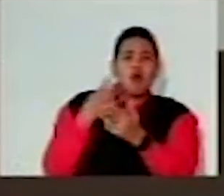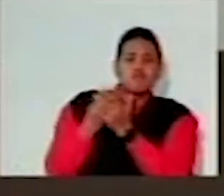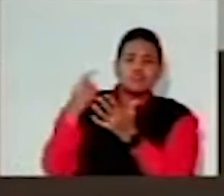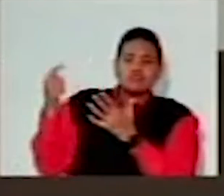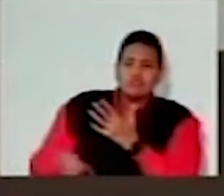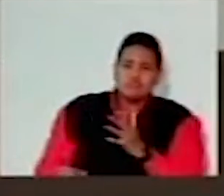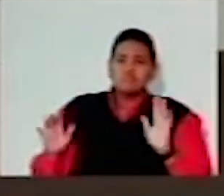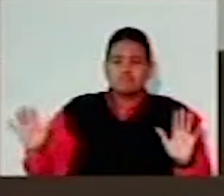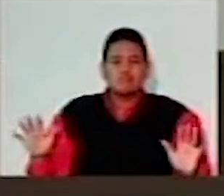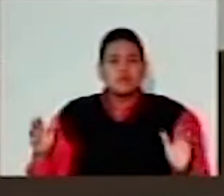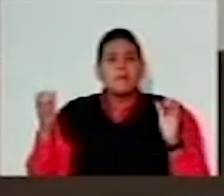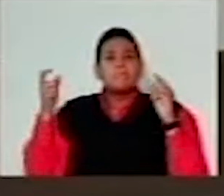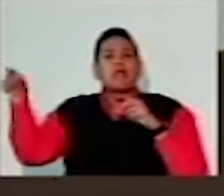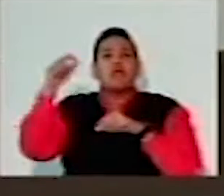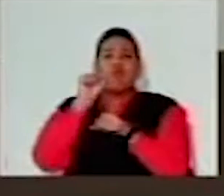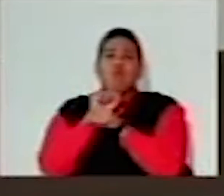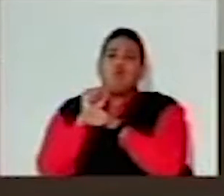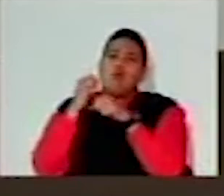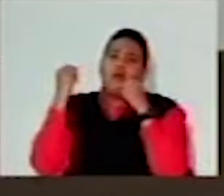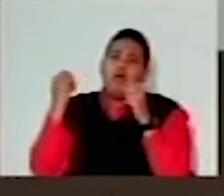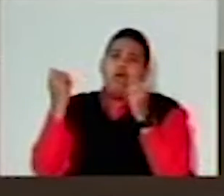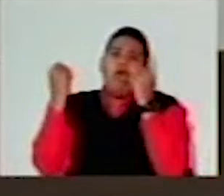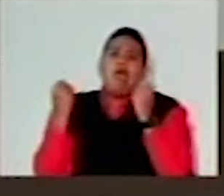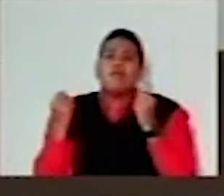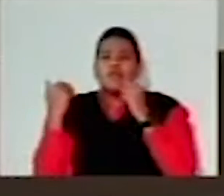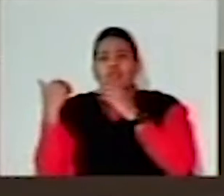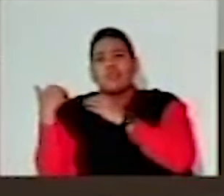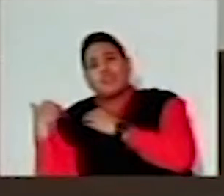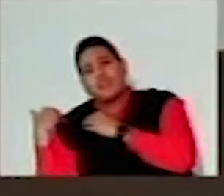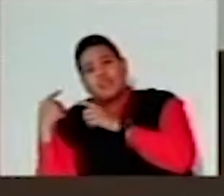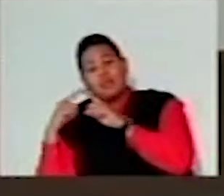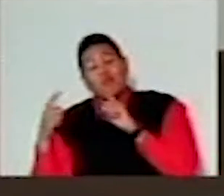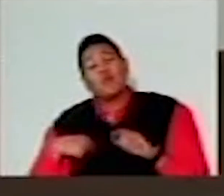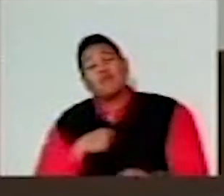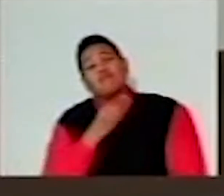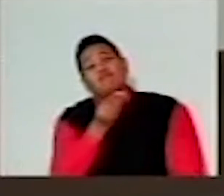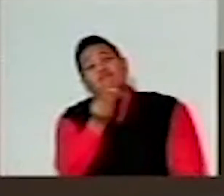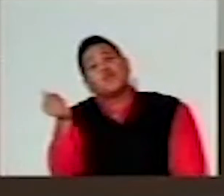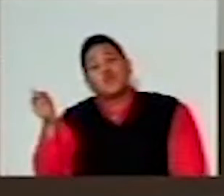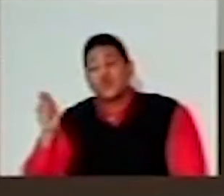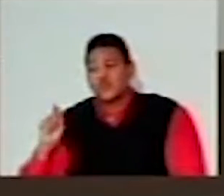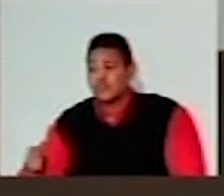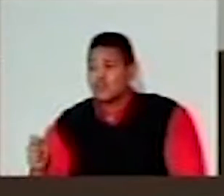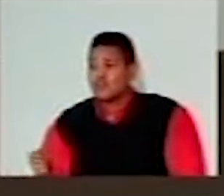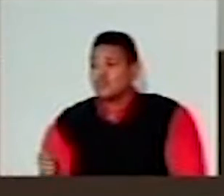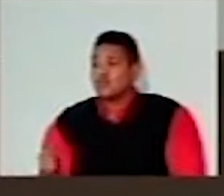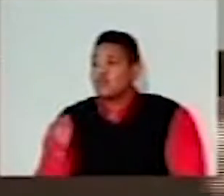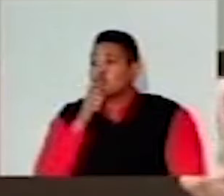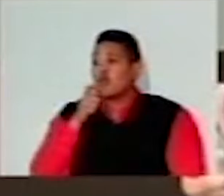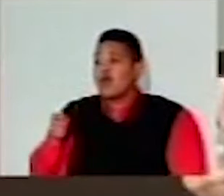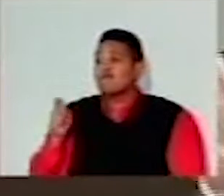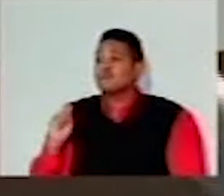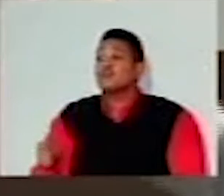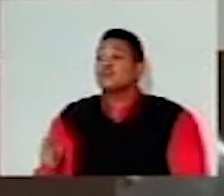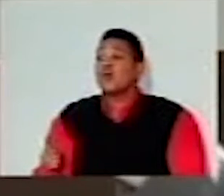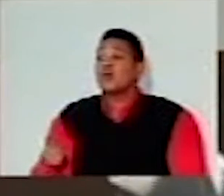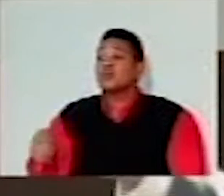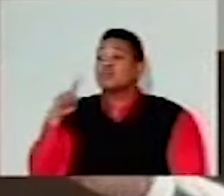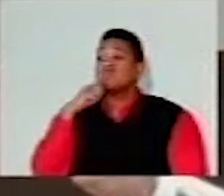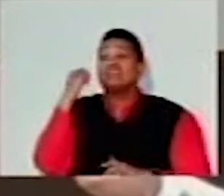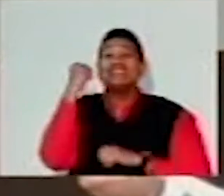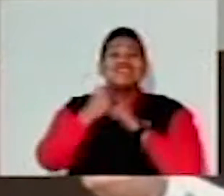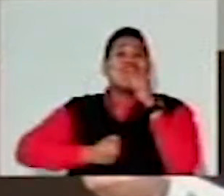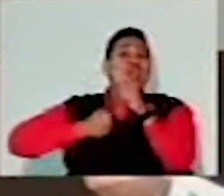overworked. But, Mr. Speaker, we do have a few judges who have judgments extended into